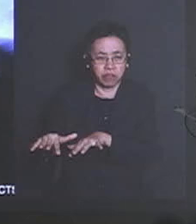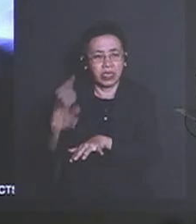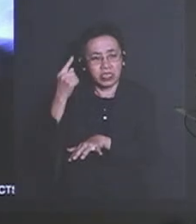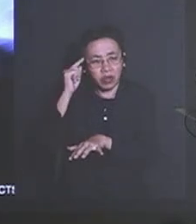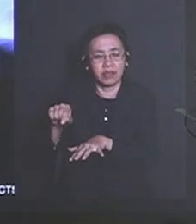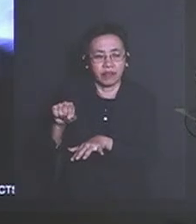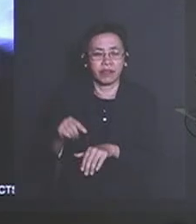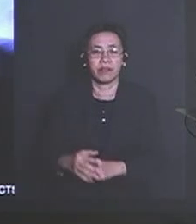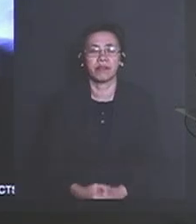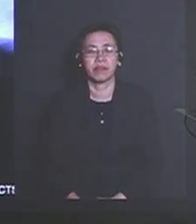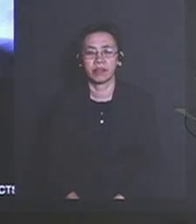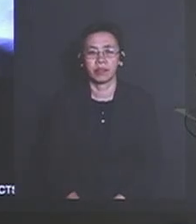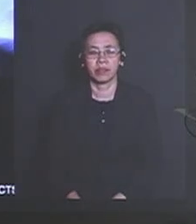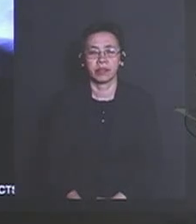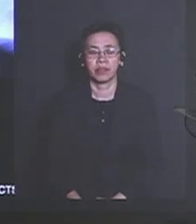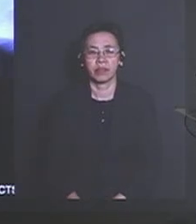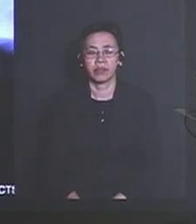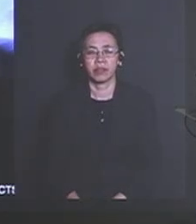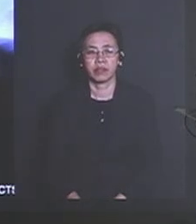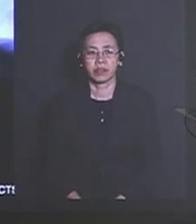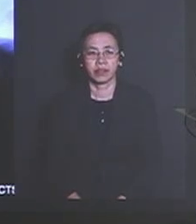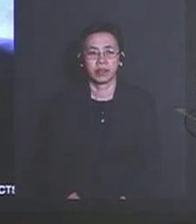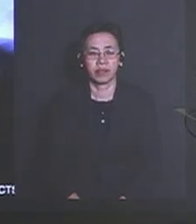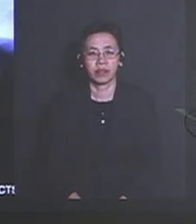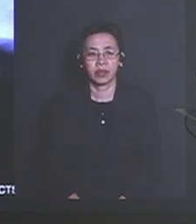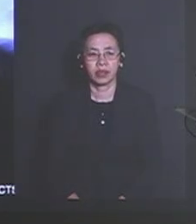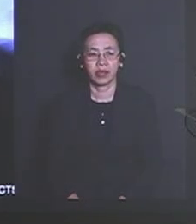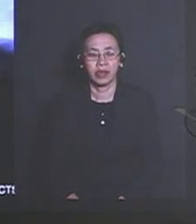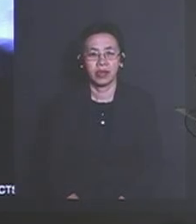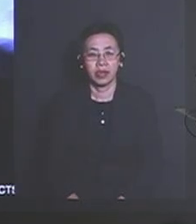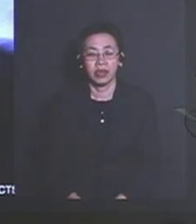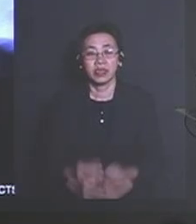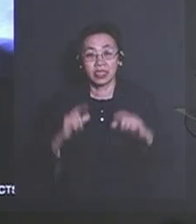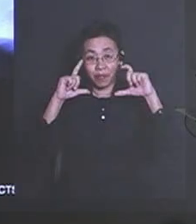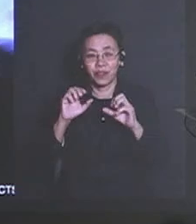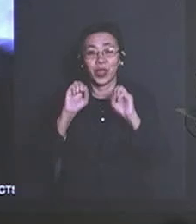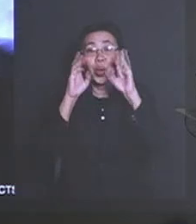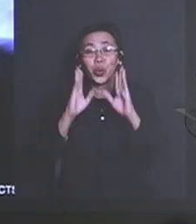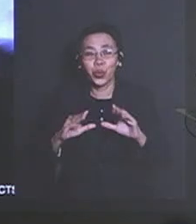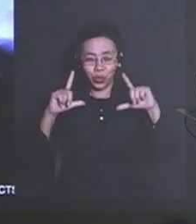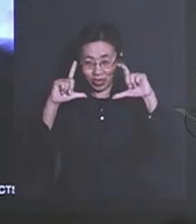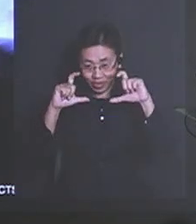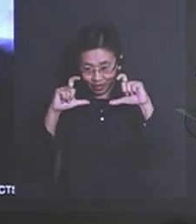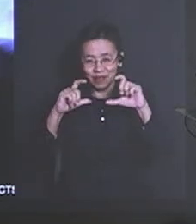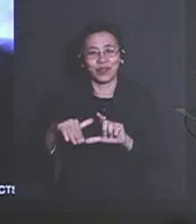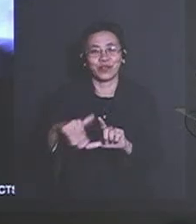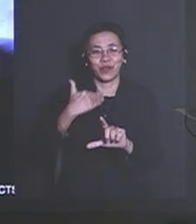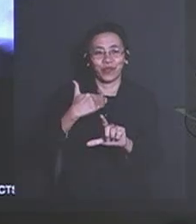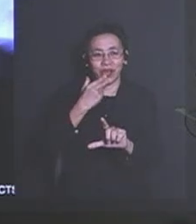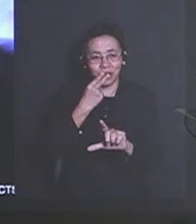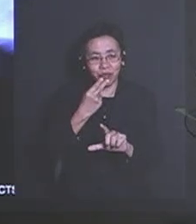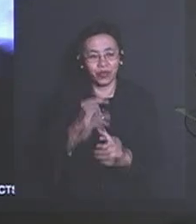And these are pictures shared to us by the school teacher. After seeing this picture, I do believe that there